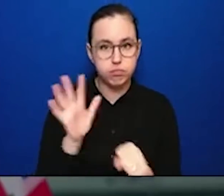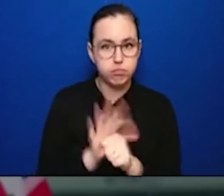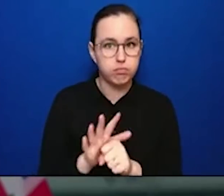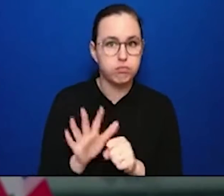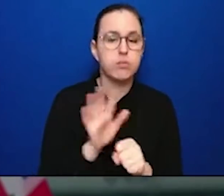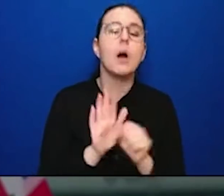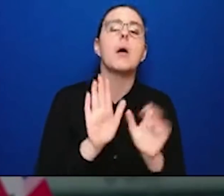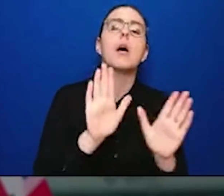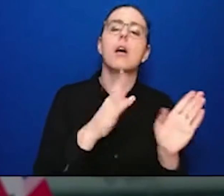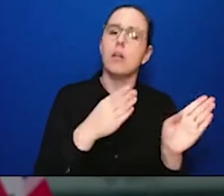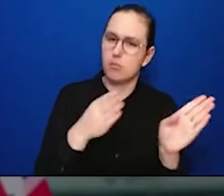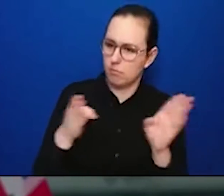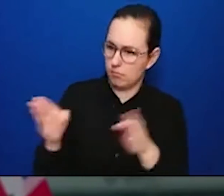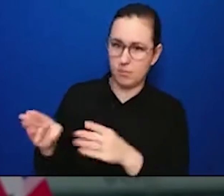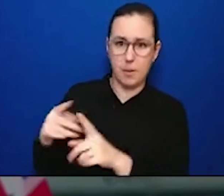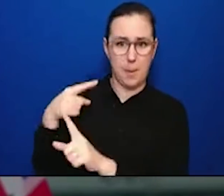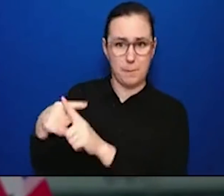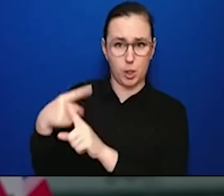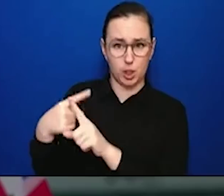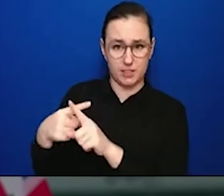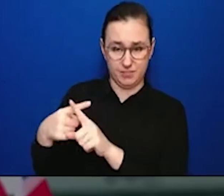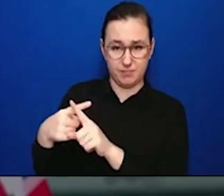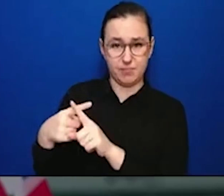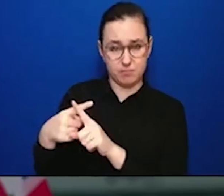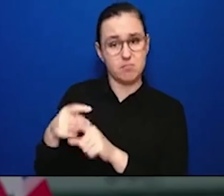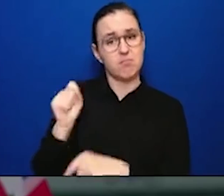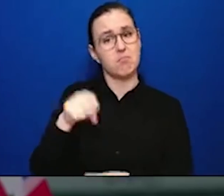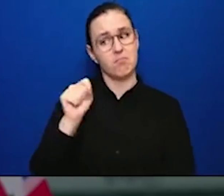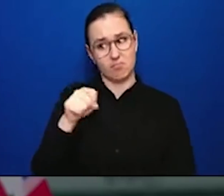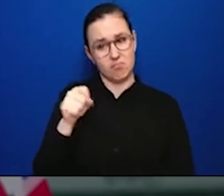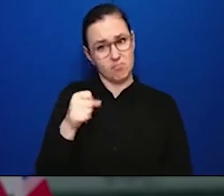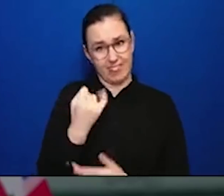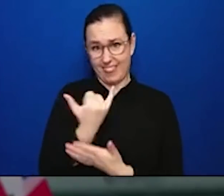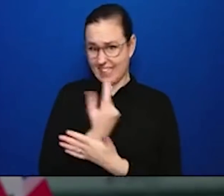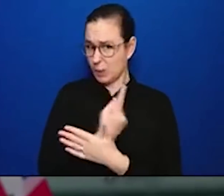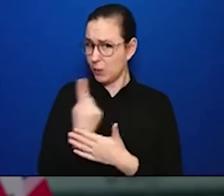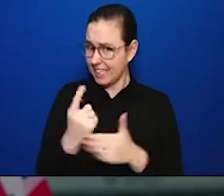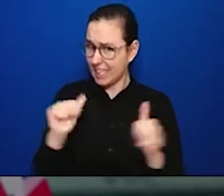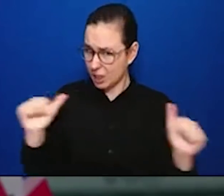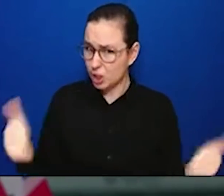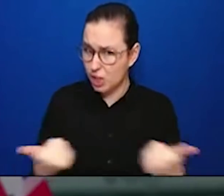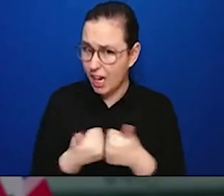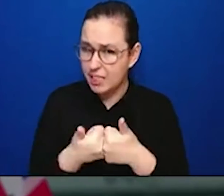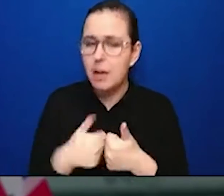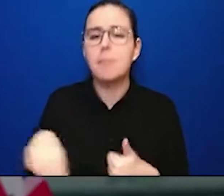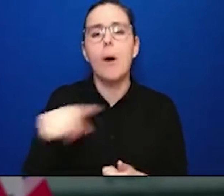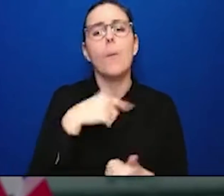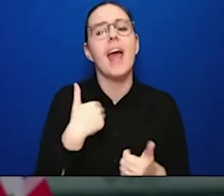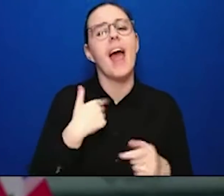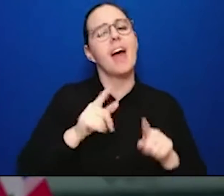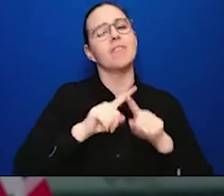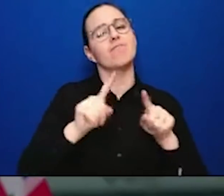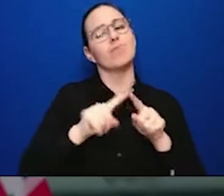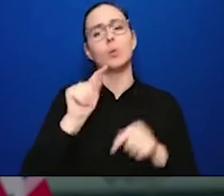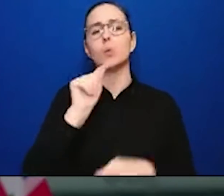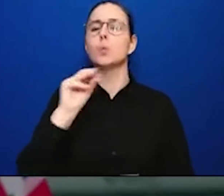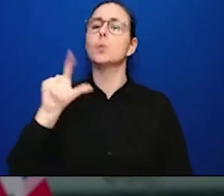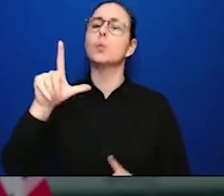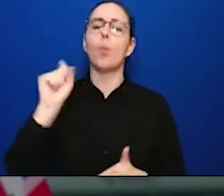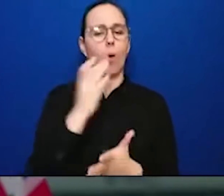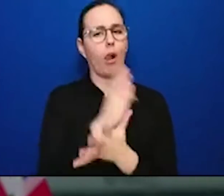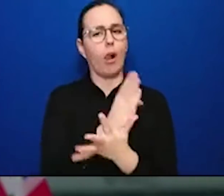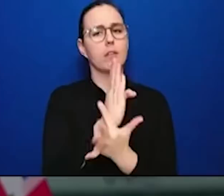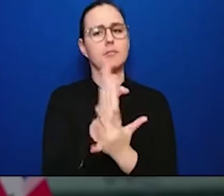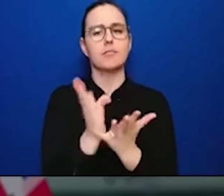few weeks, but we have the tools and we have that strong vaccine background that will get us through.